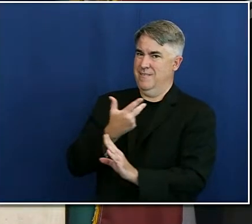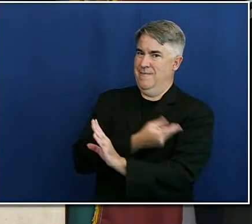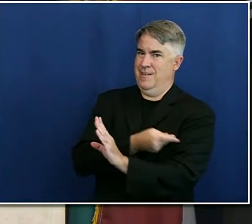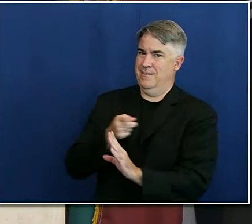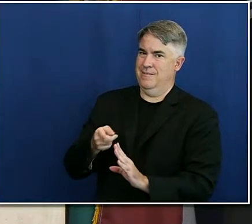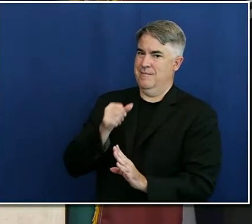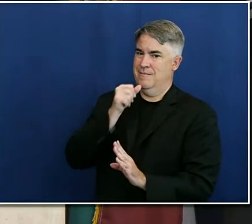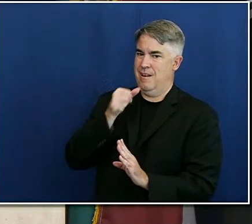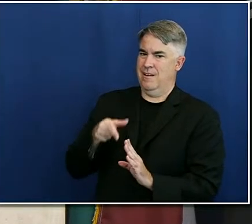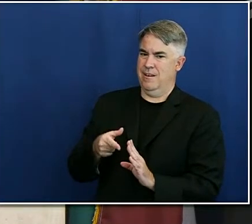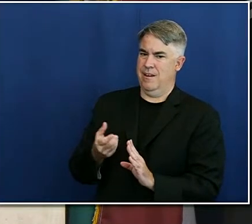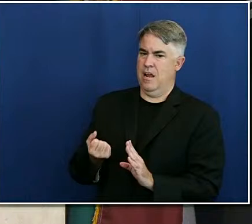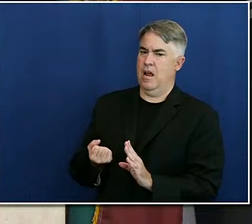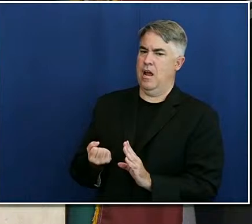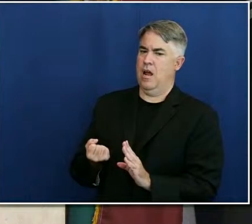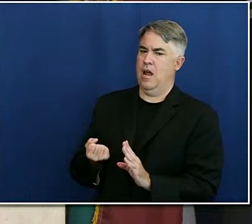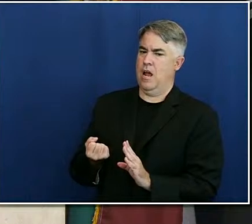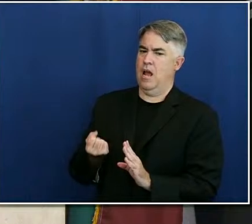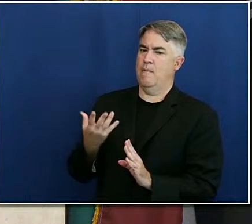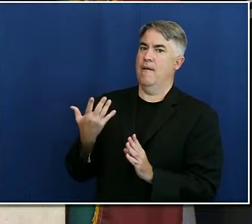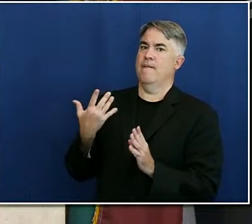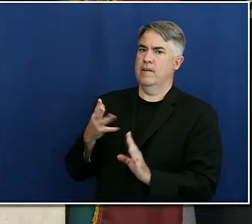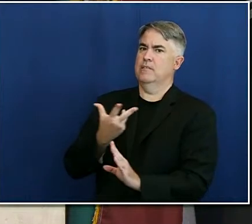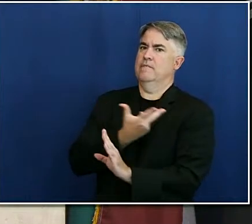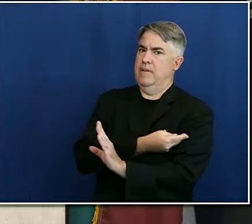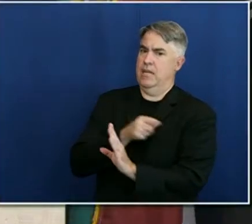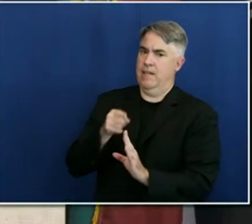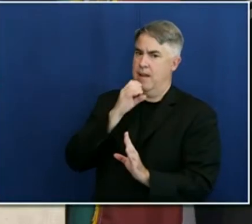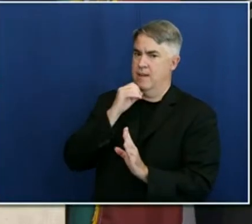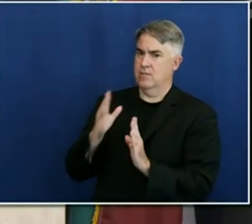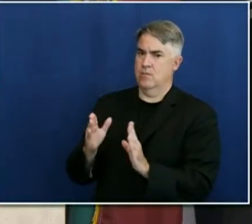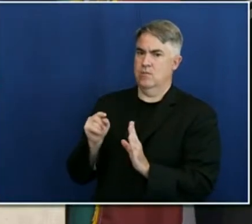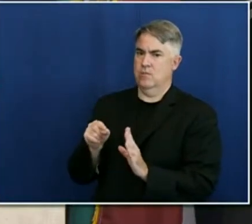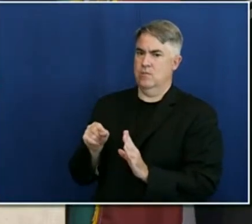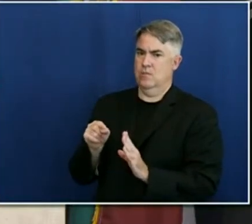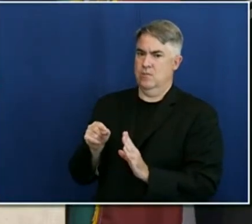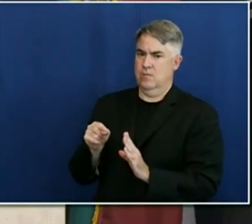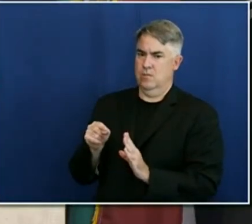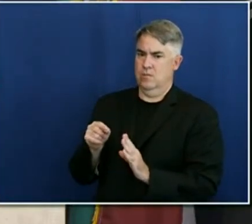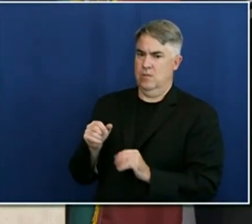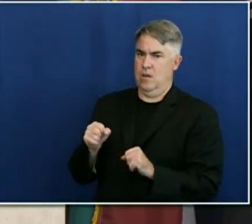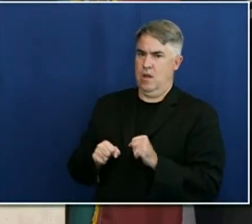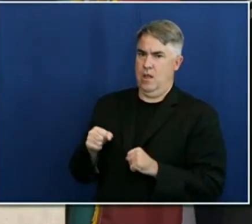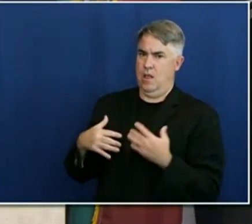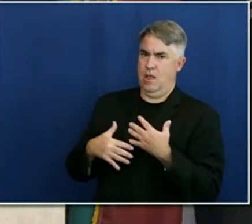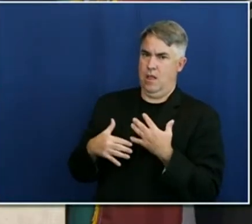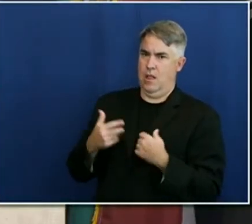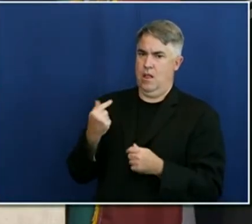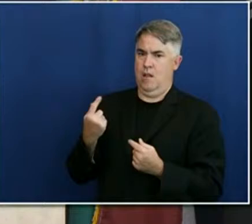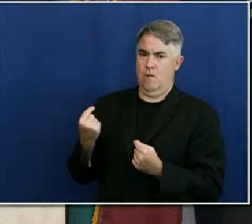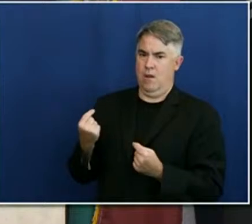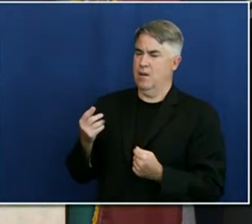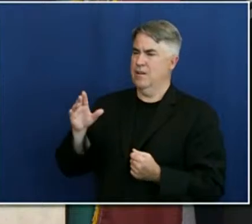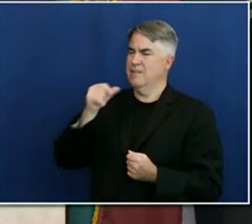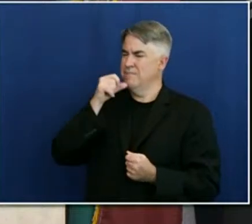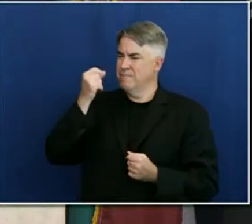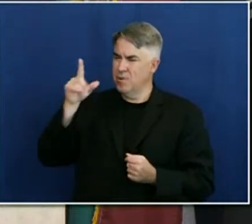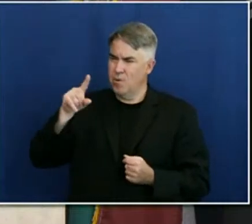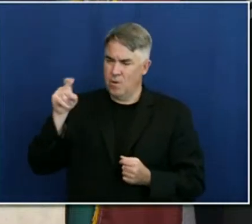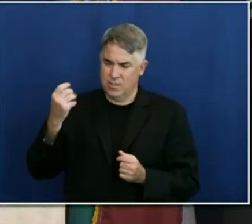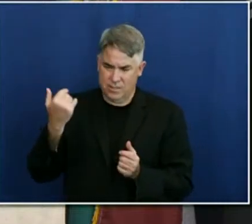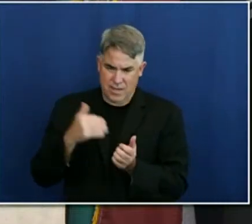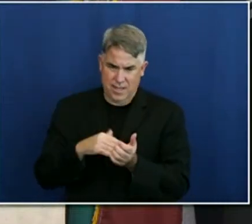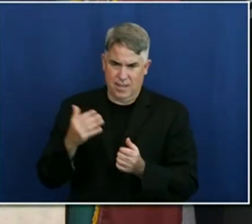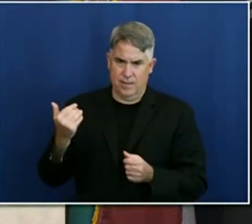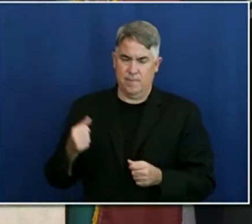16 and 17-year-olds, have gotten shots? And do you think that there's hesitancy there from youth or maybe even their parents? How many? What was your question again, Matt? How many?